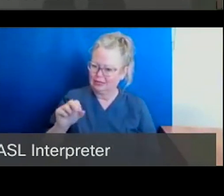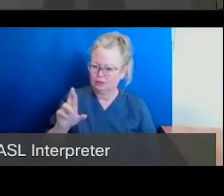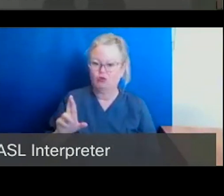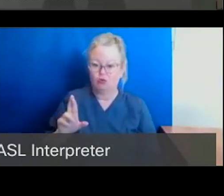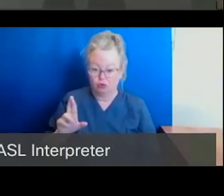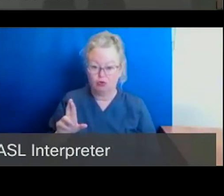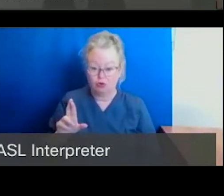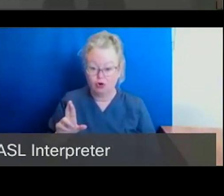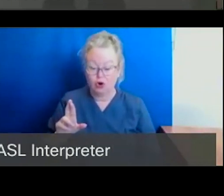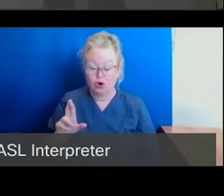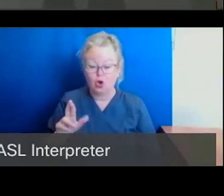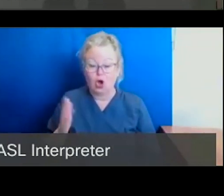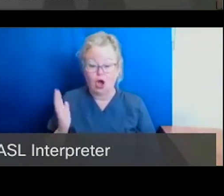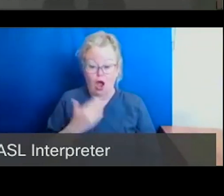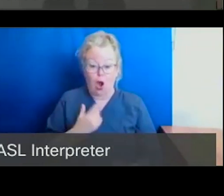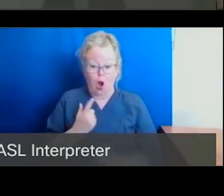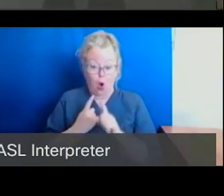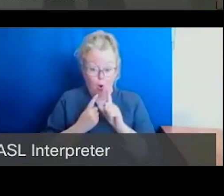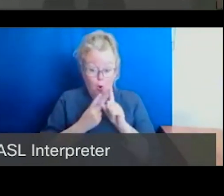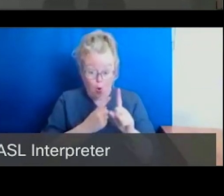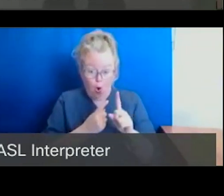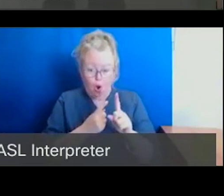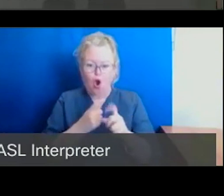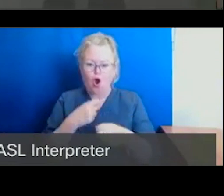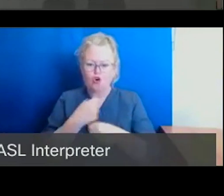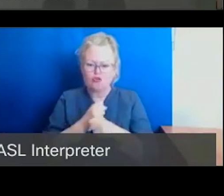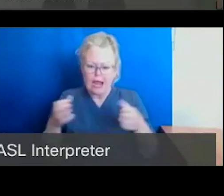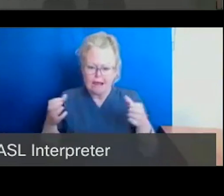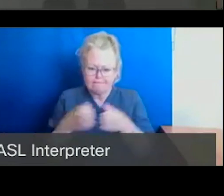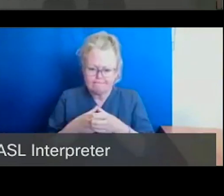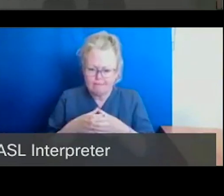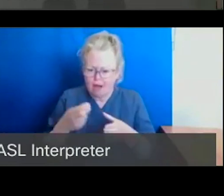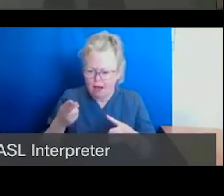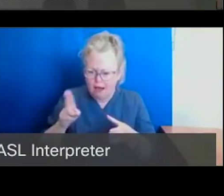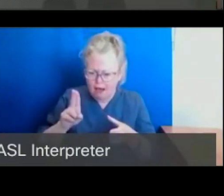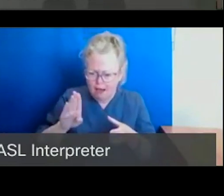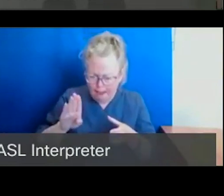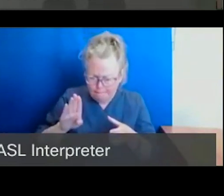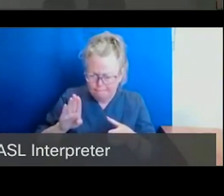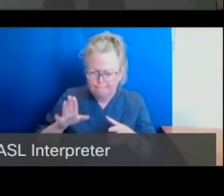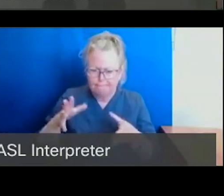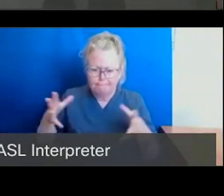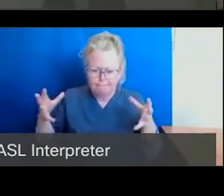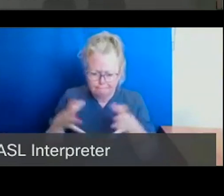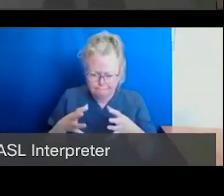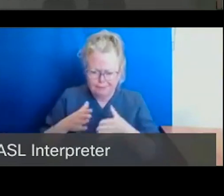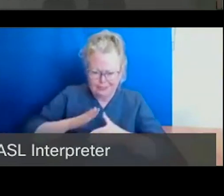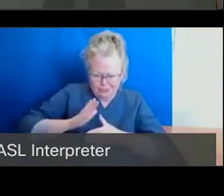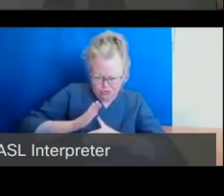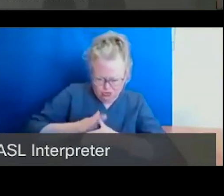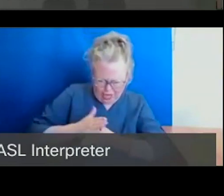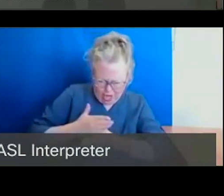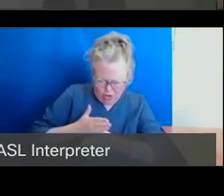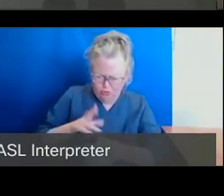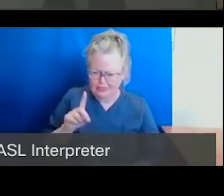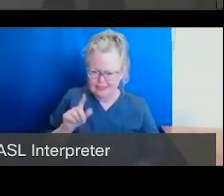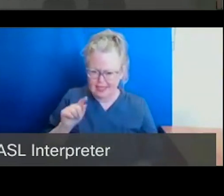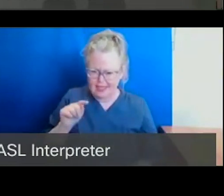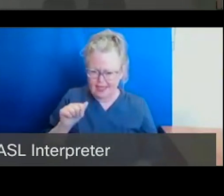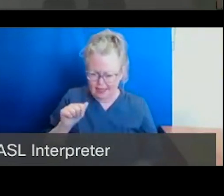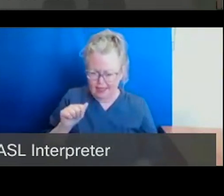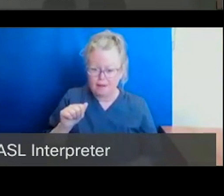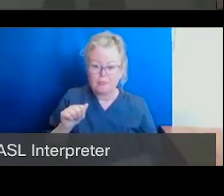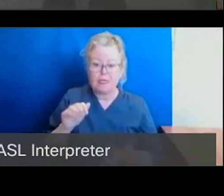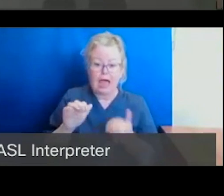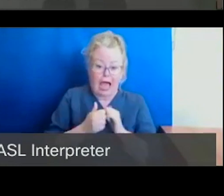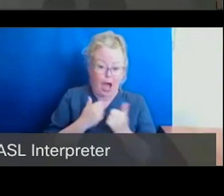are seeking to create a hub that networks data of various forms,